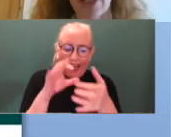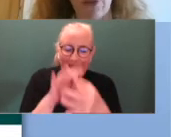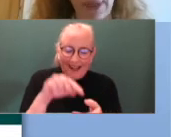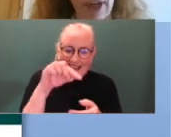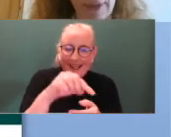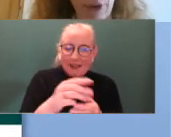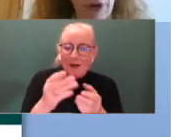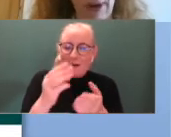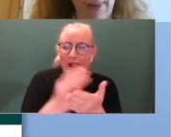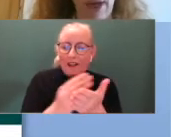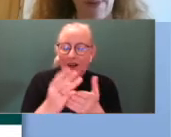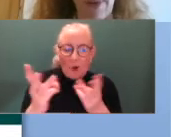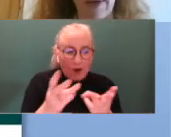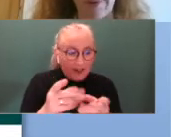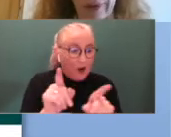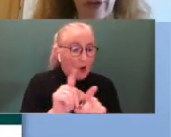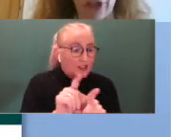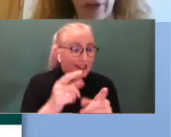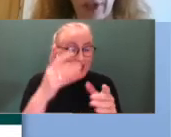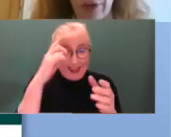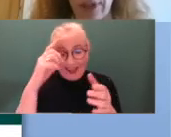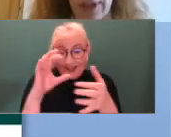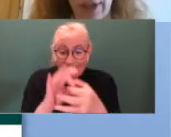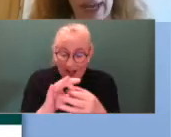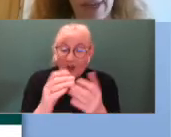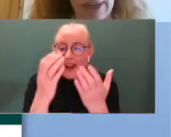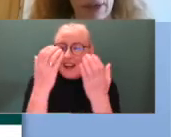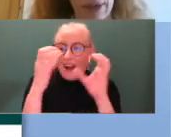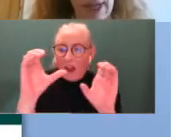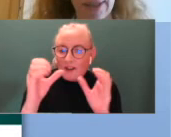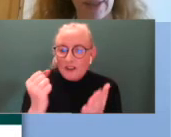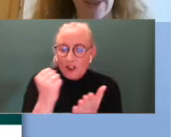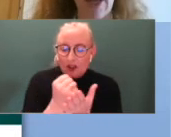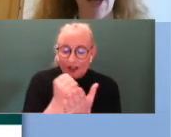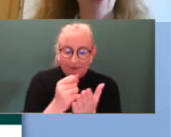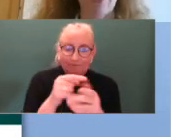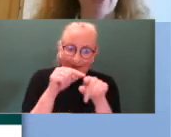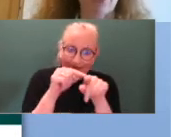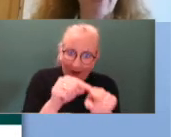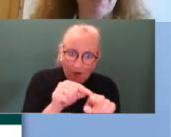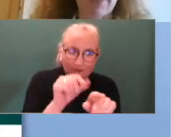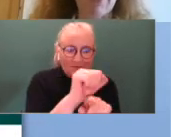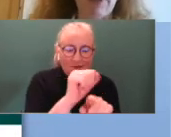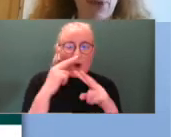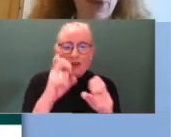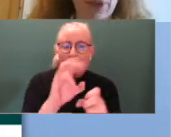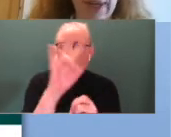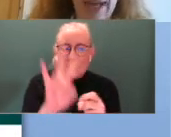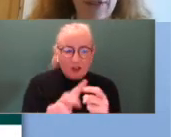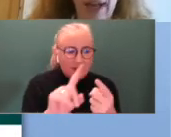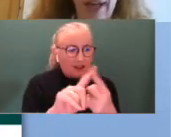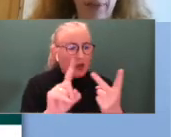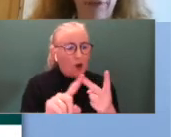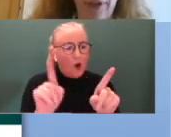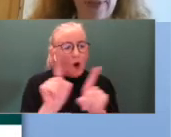the Transforming Lives programme, and I would acknowledge that the study has stuck to that. Developing the report that